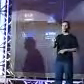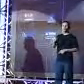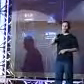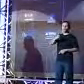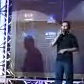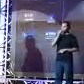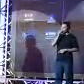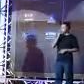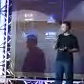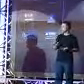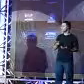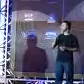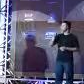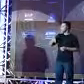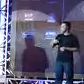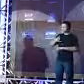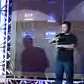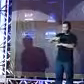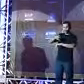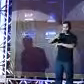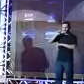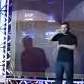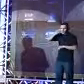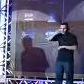cut down,